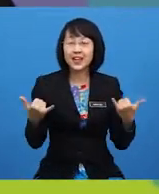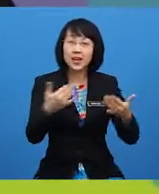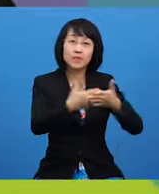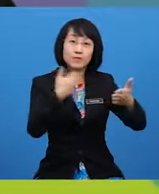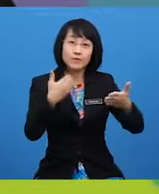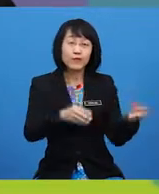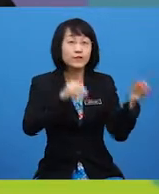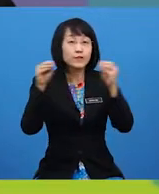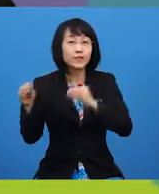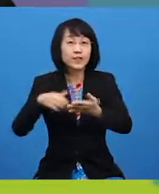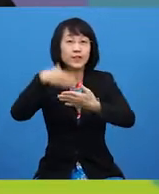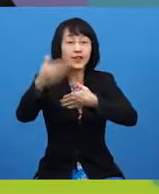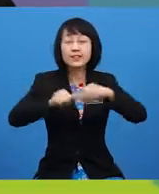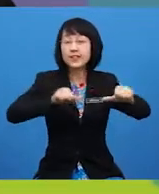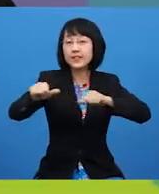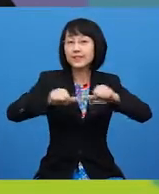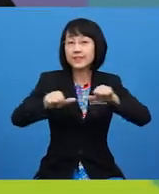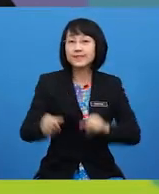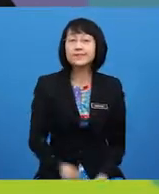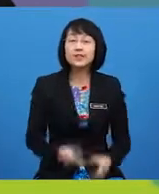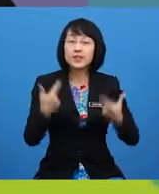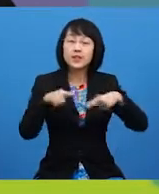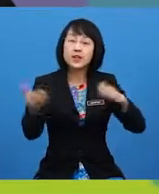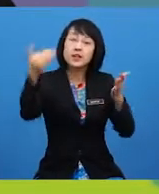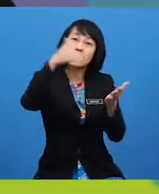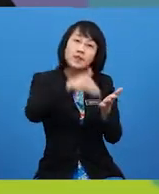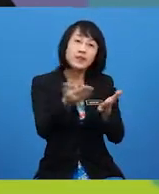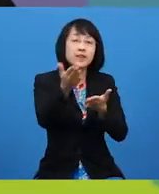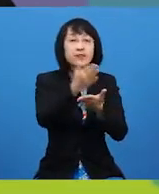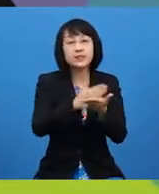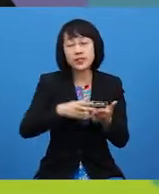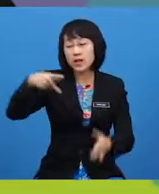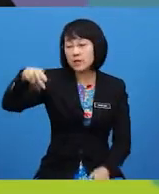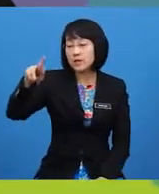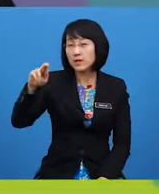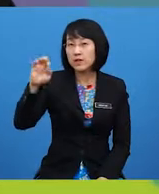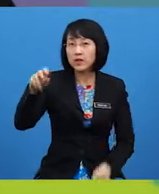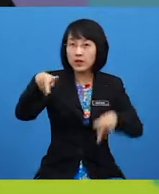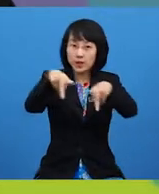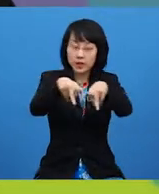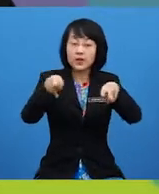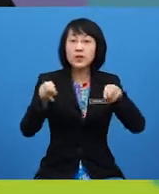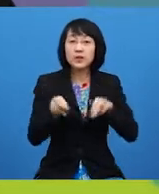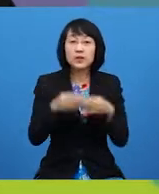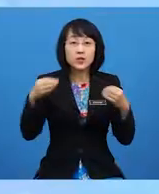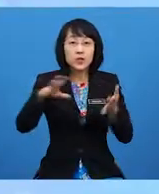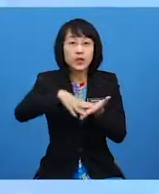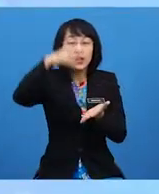before we move on to the next activity, let's recall some of the prepositions that we have